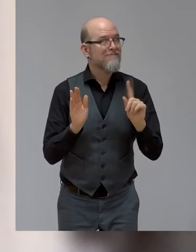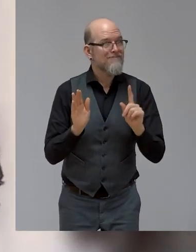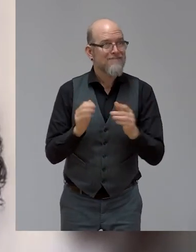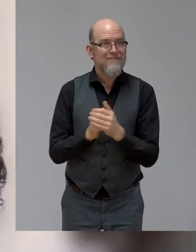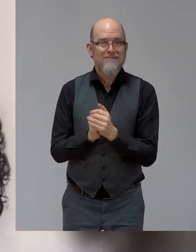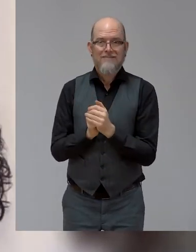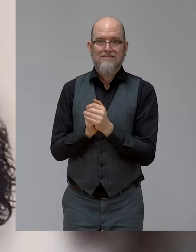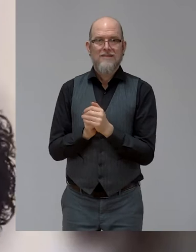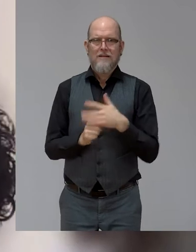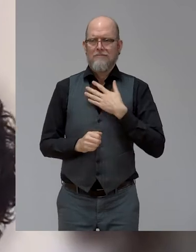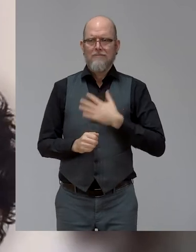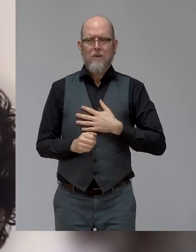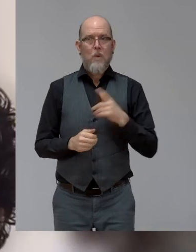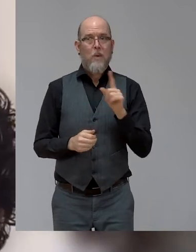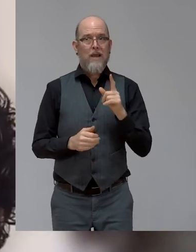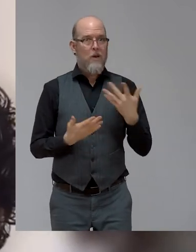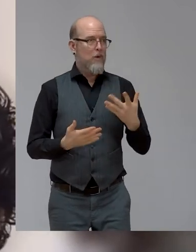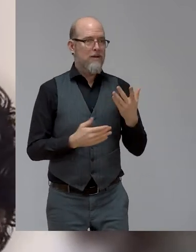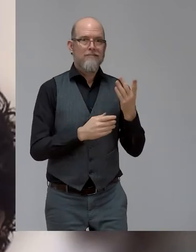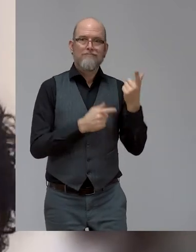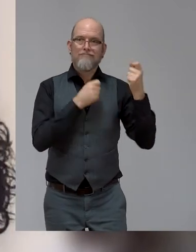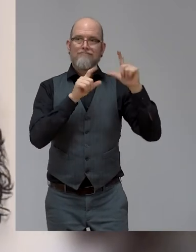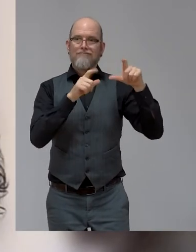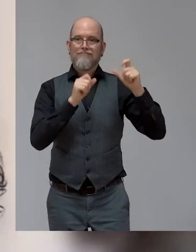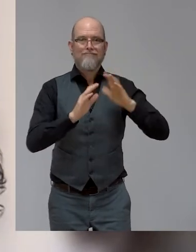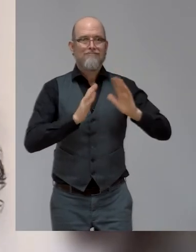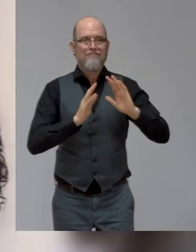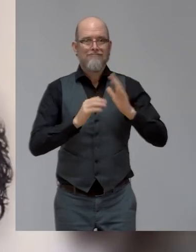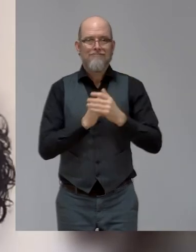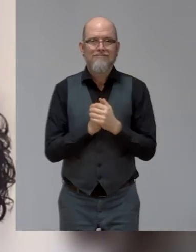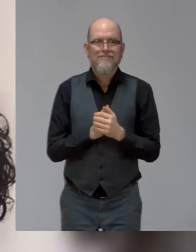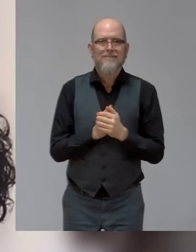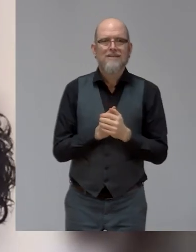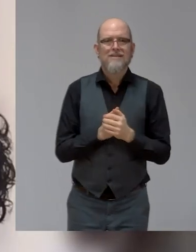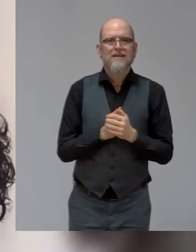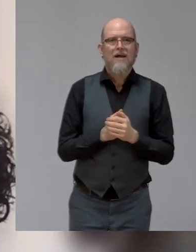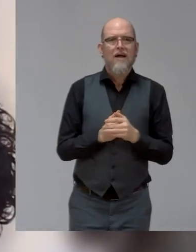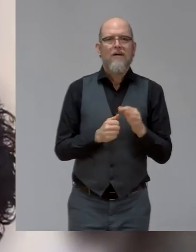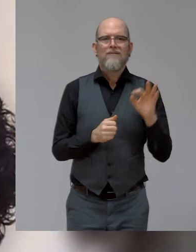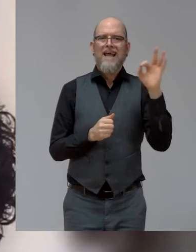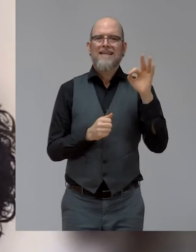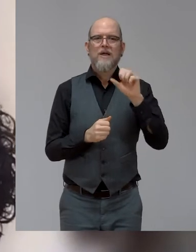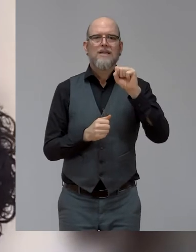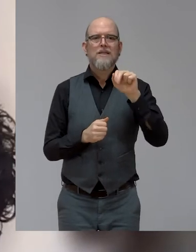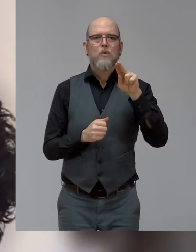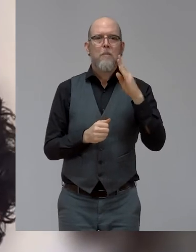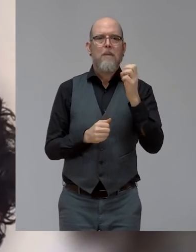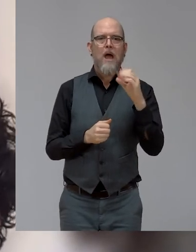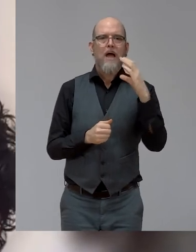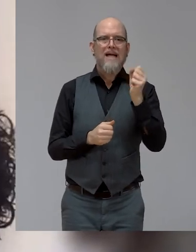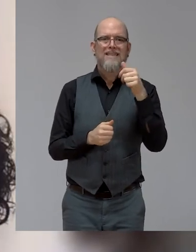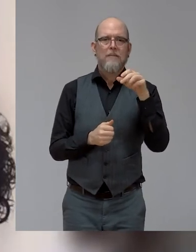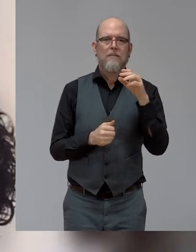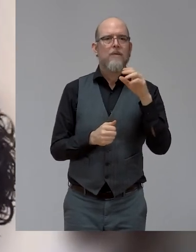First, we have Francisco Subercaseaux. Francisco is the National Director at the Chilean National Disability